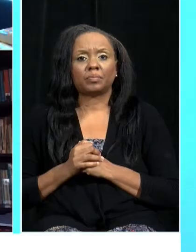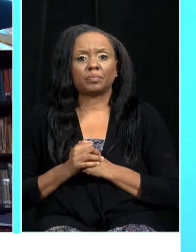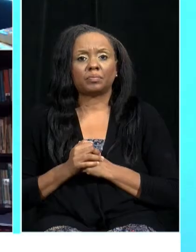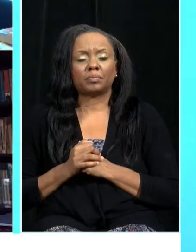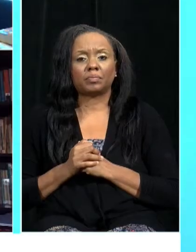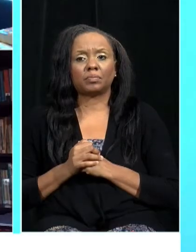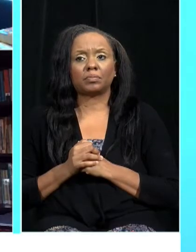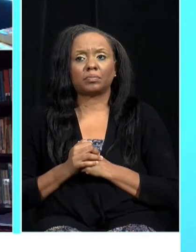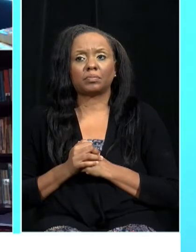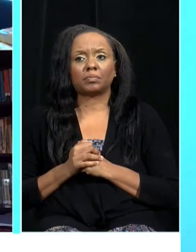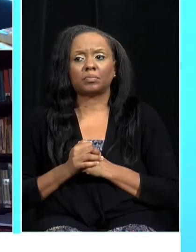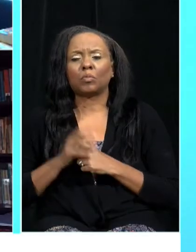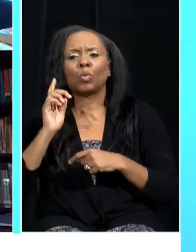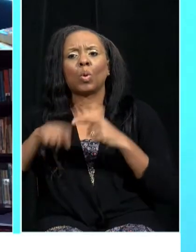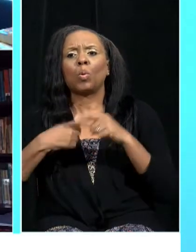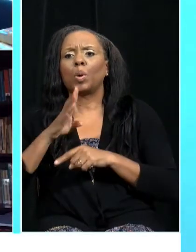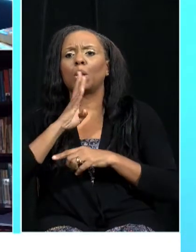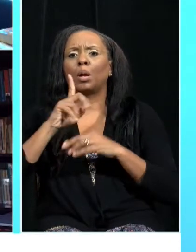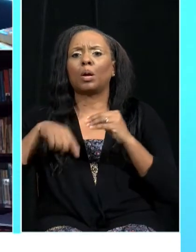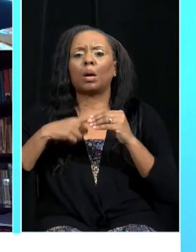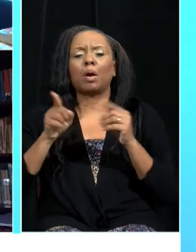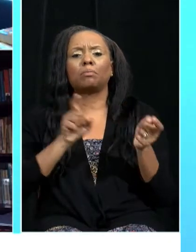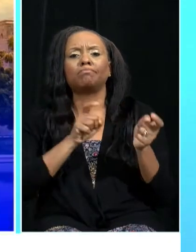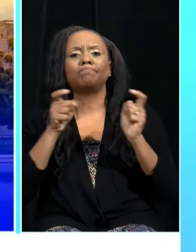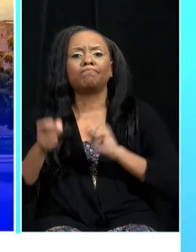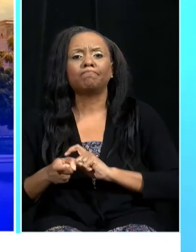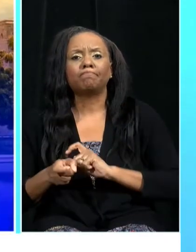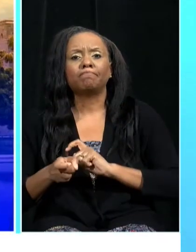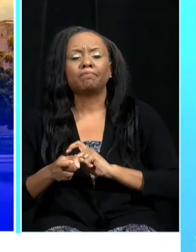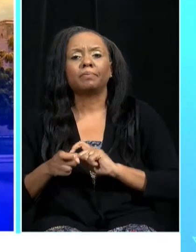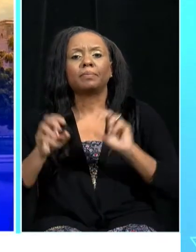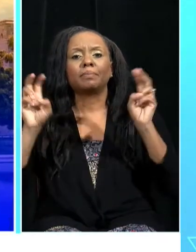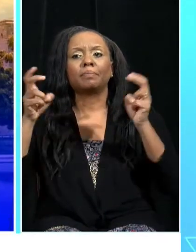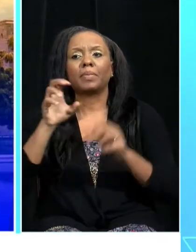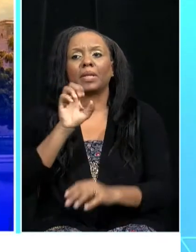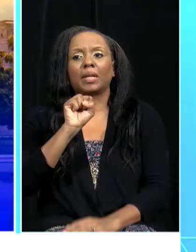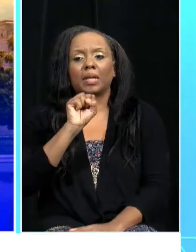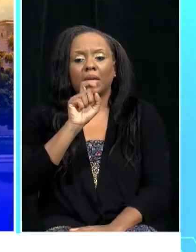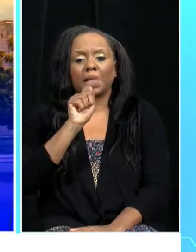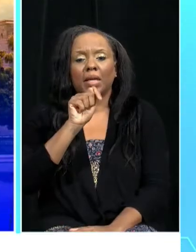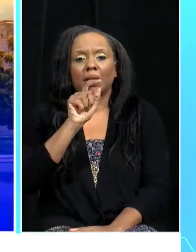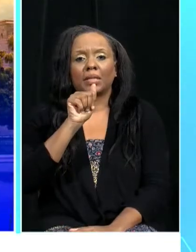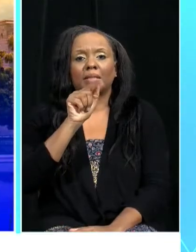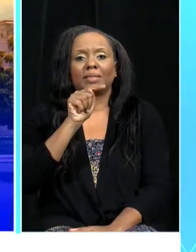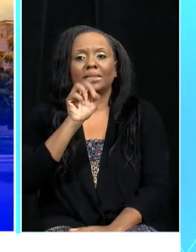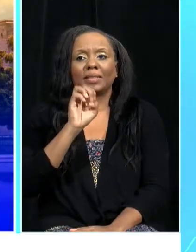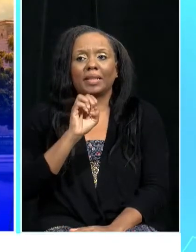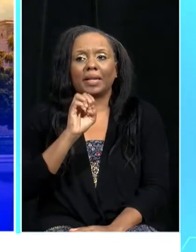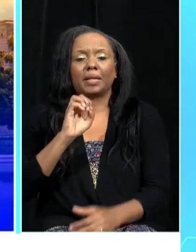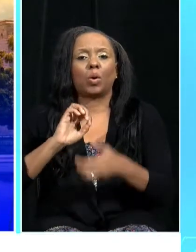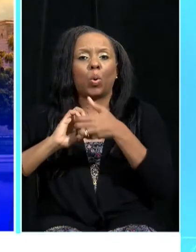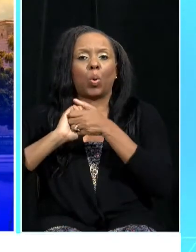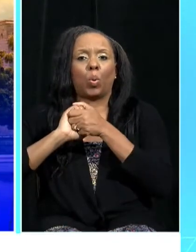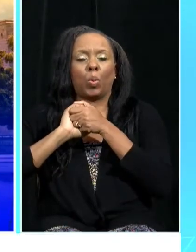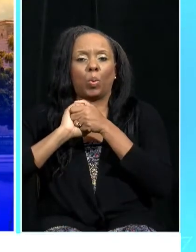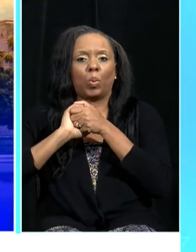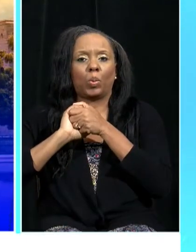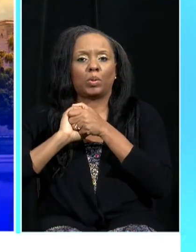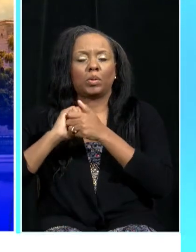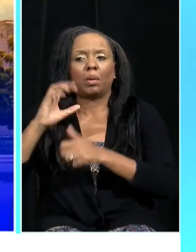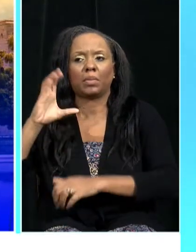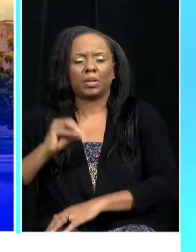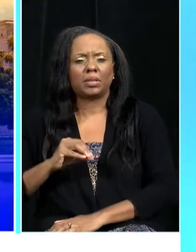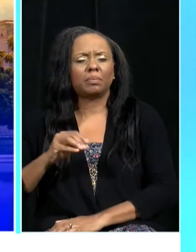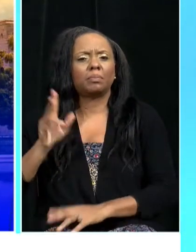about reforming state-owned enterprises, I think a lot of people hark back to 2018, where we saw so many people were sent home in